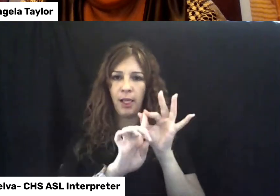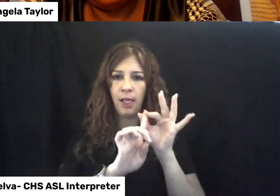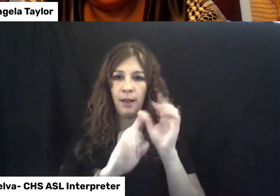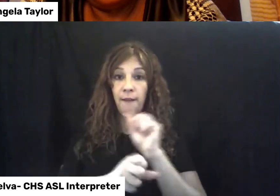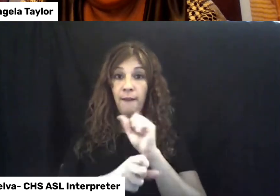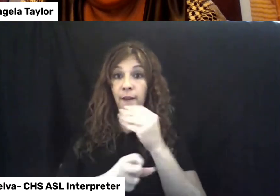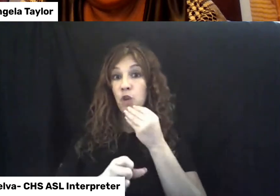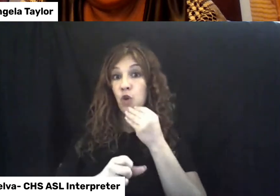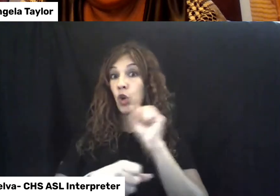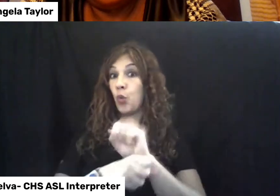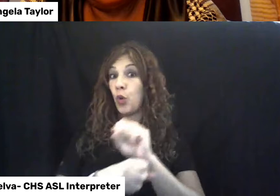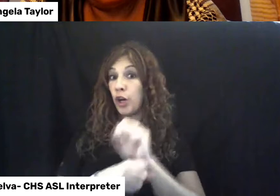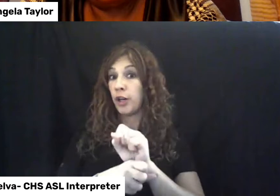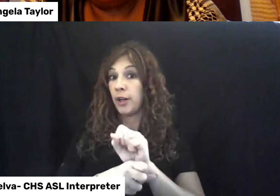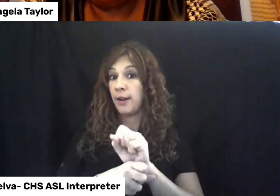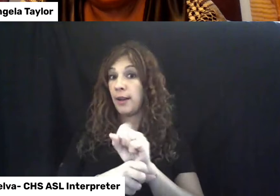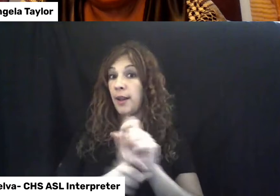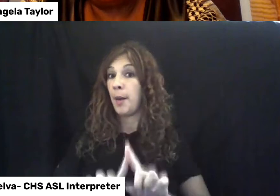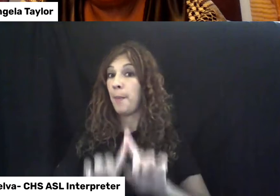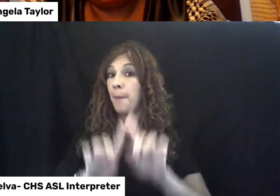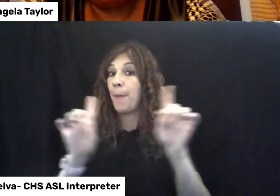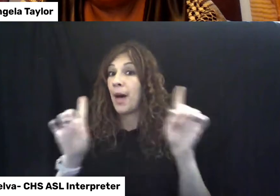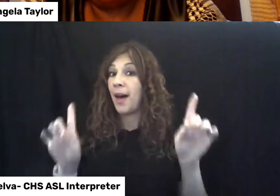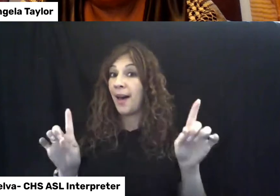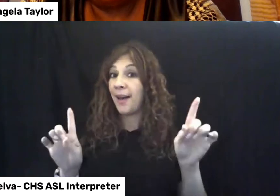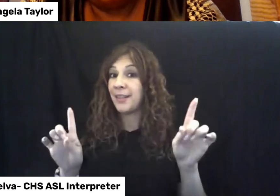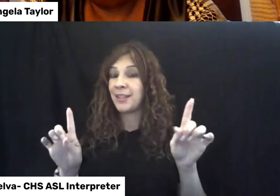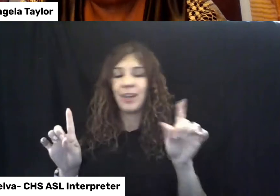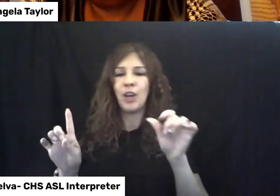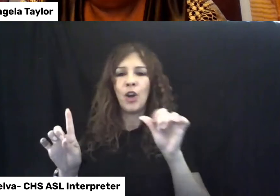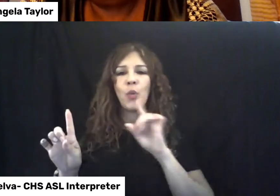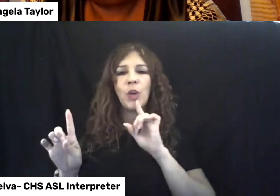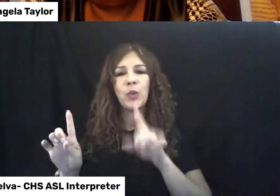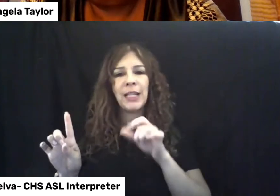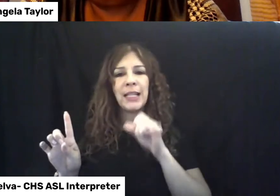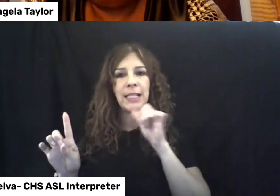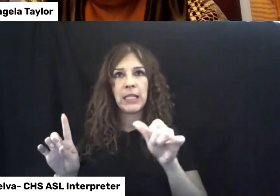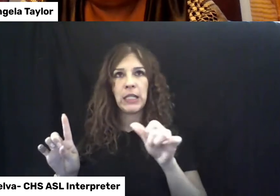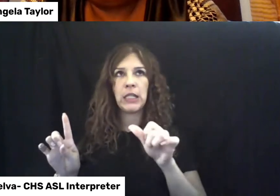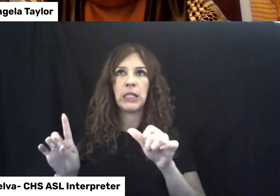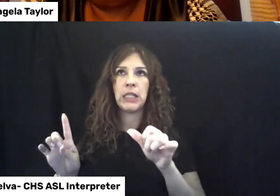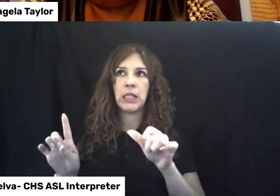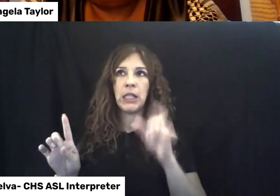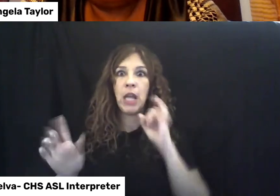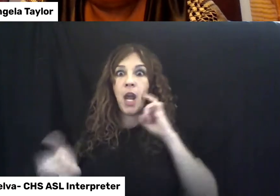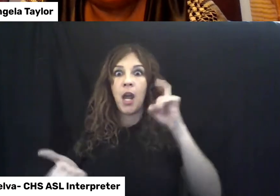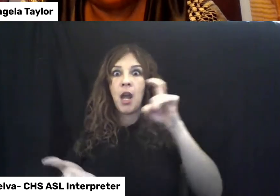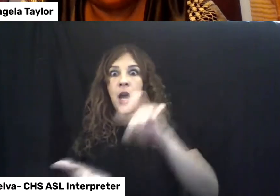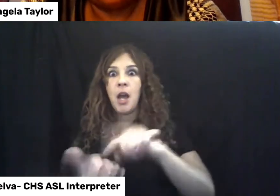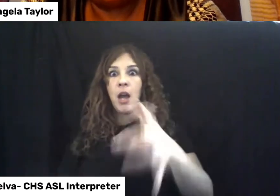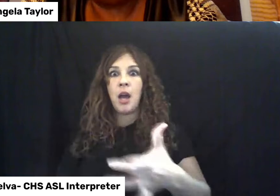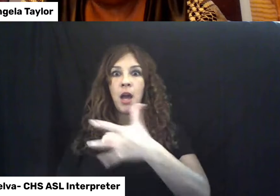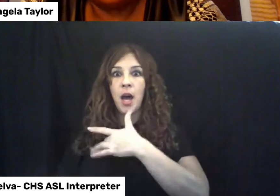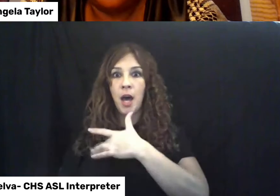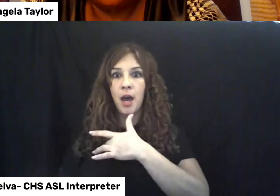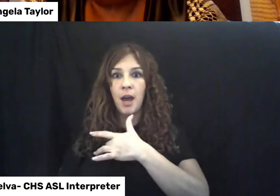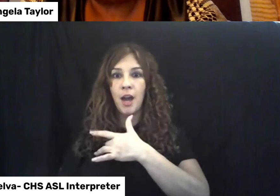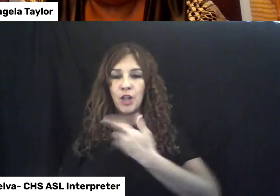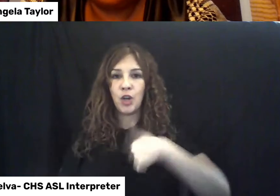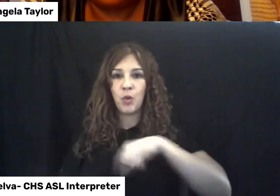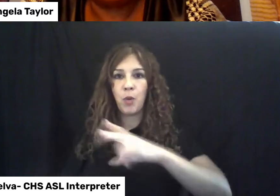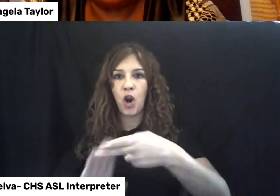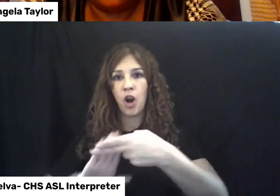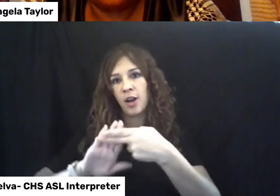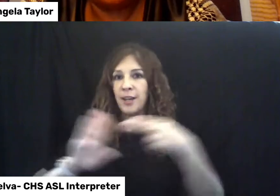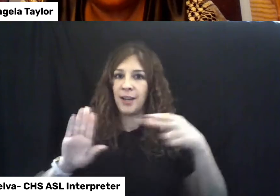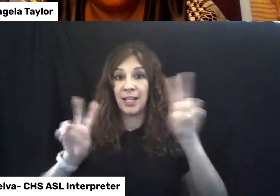work, but we didn't actually take it to heart until we were deemed an essential business. Everybody else